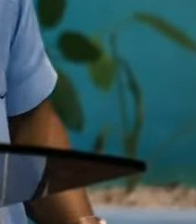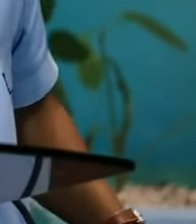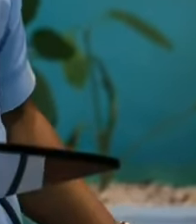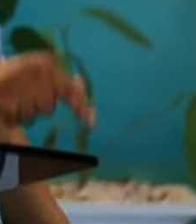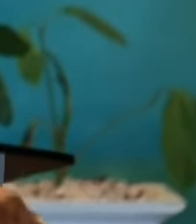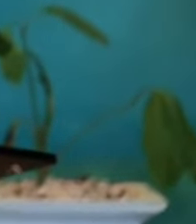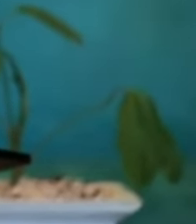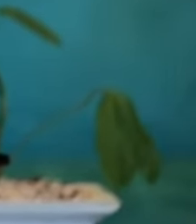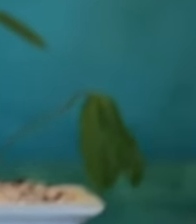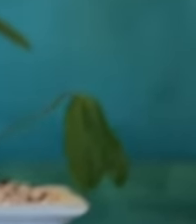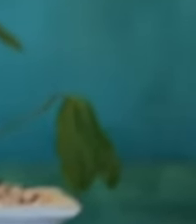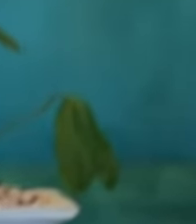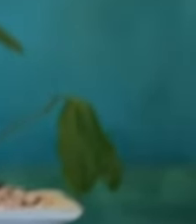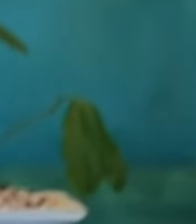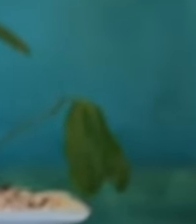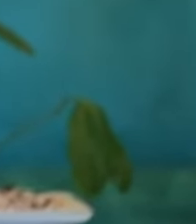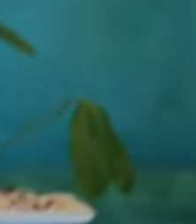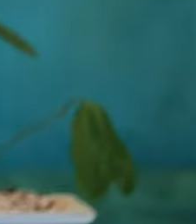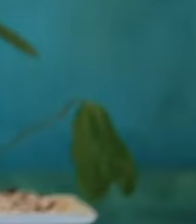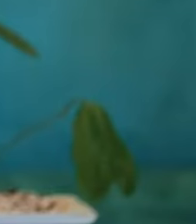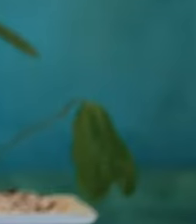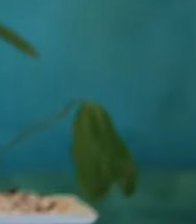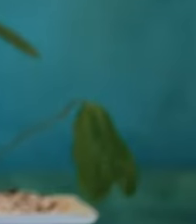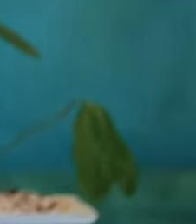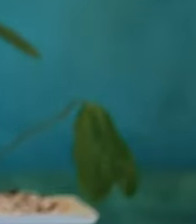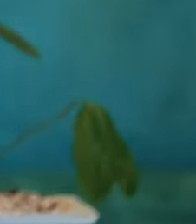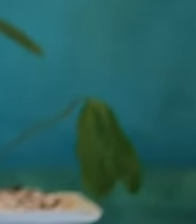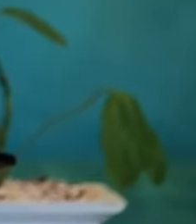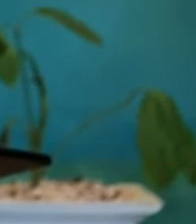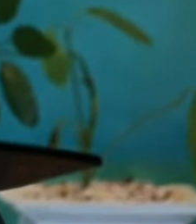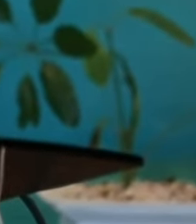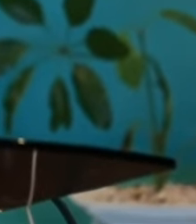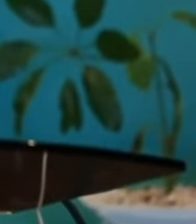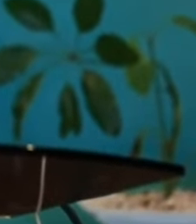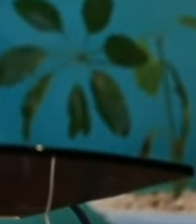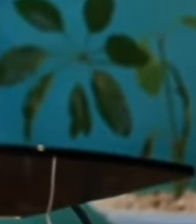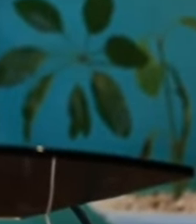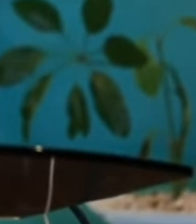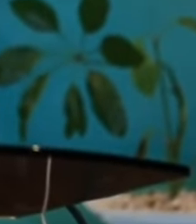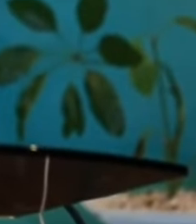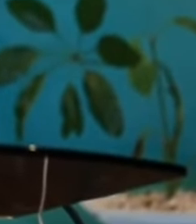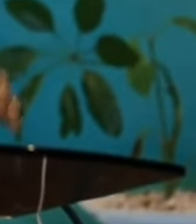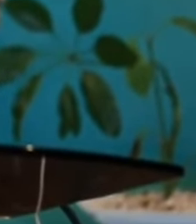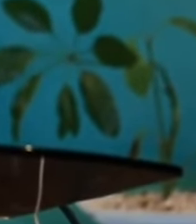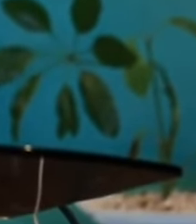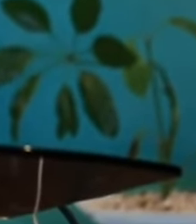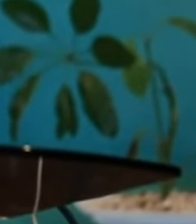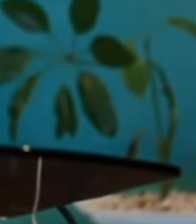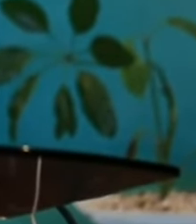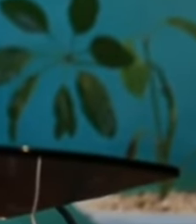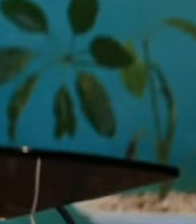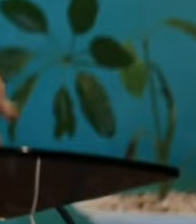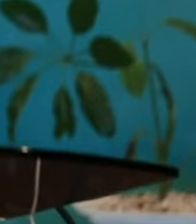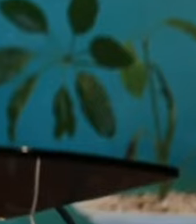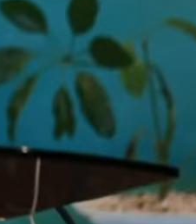not saying they determine, they have a role to play. Abraham was old and advanced in years. The Lord has blessed